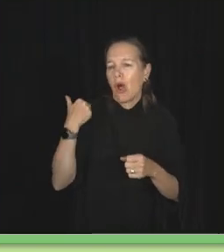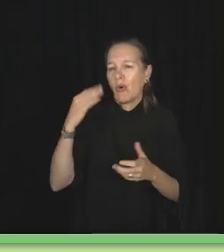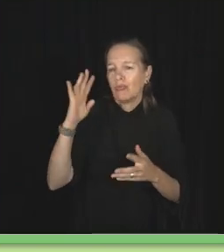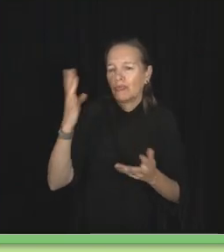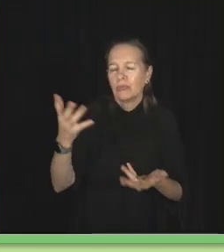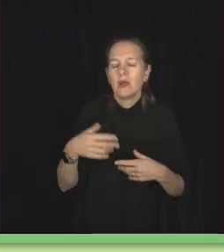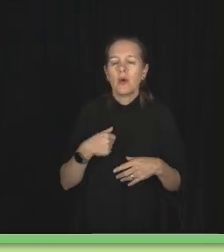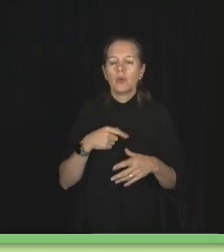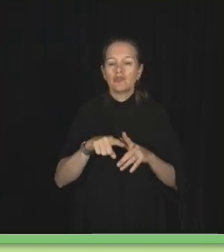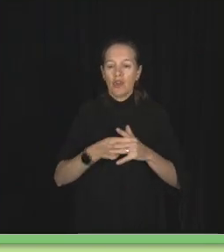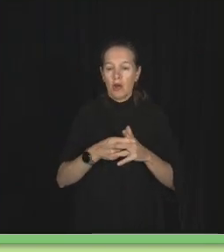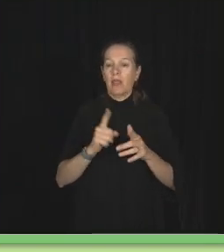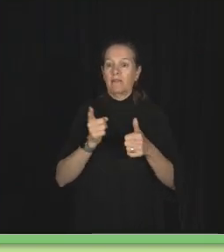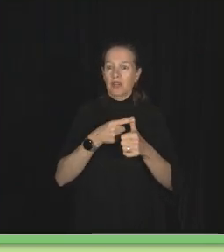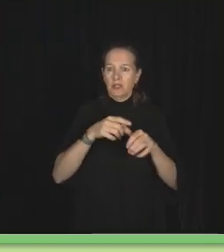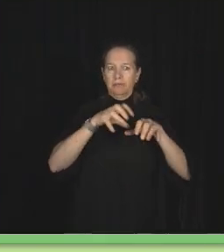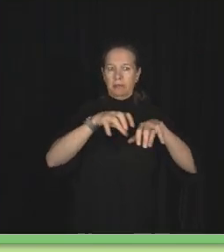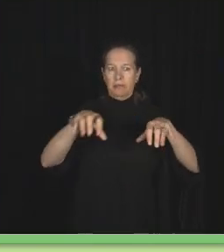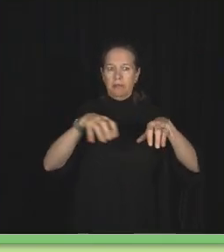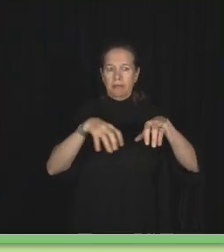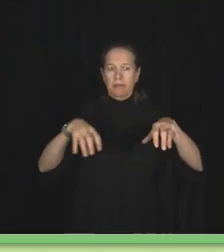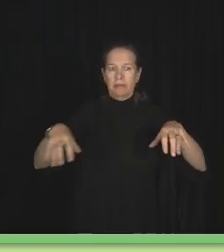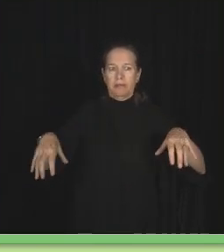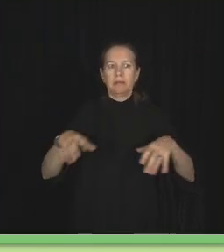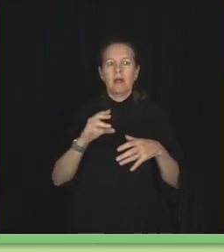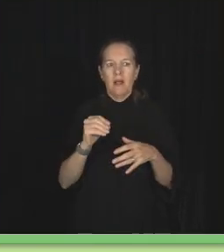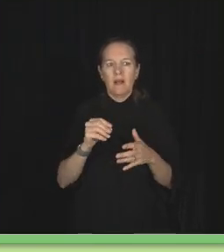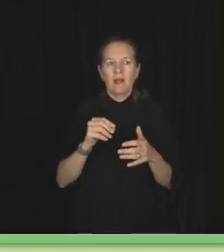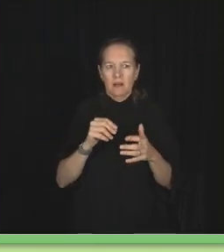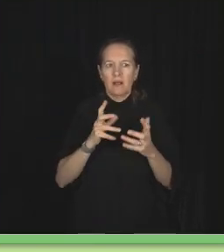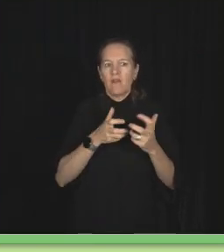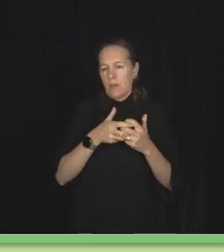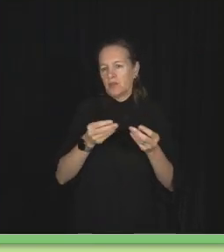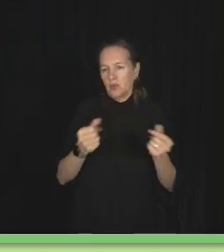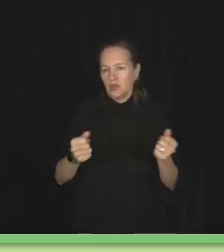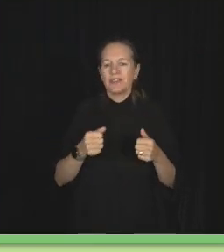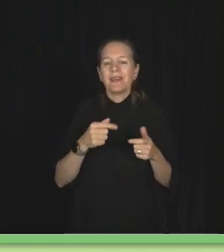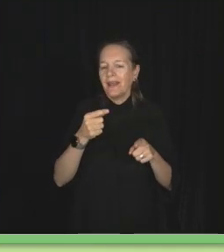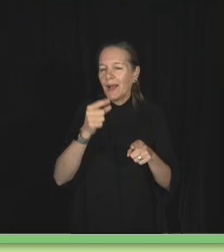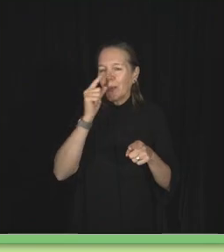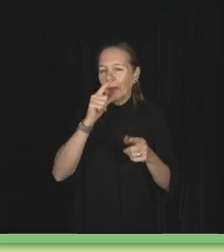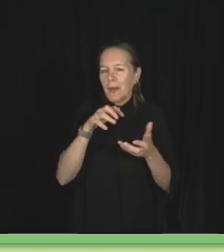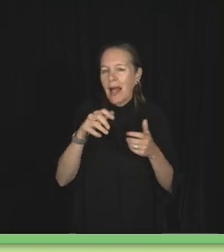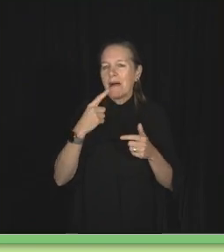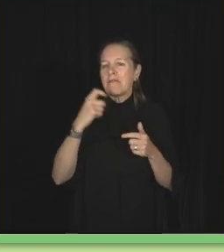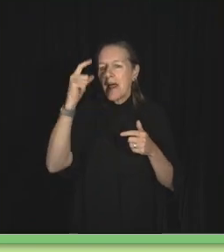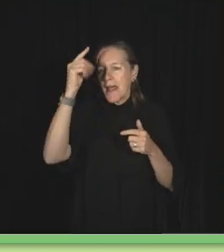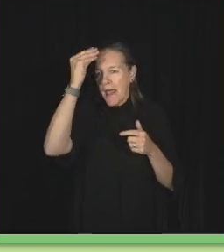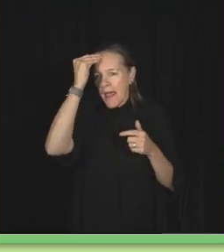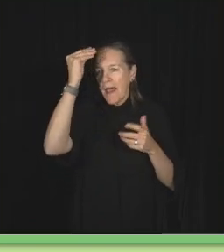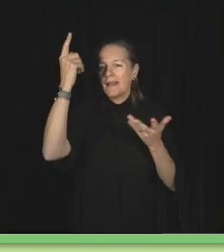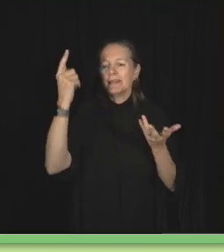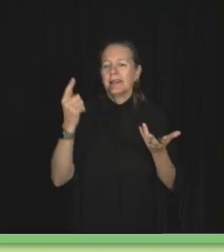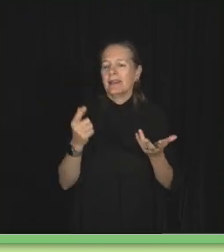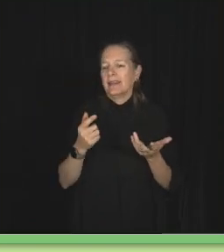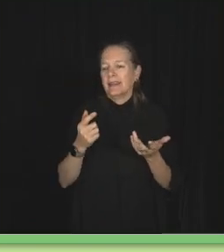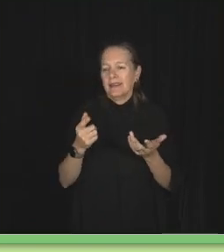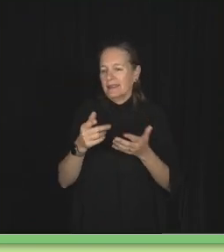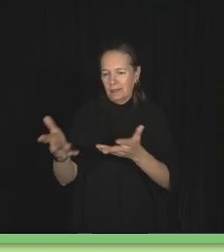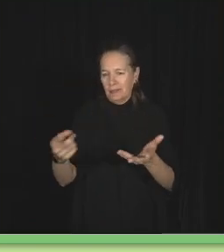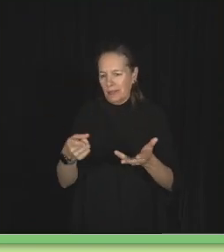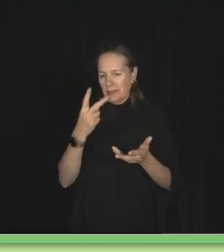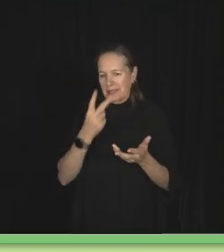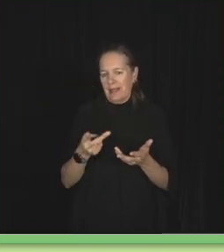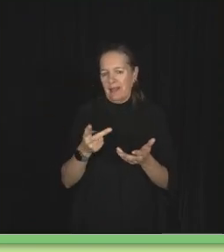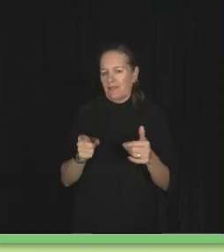our first batch of conformance solutions. We had some folks that you recognize: Google Cloud, Red Hat, IBM, Microsoft, et cetera. We're part of the kind of first